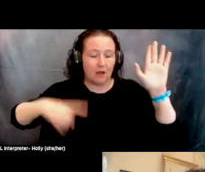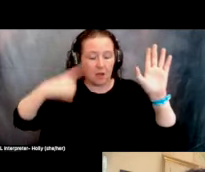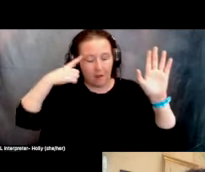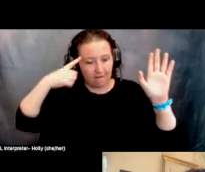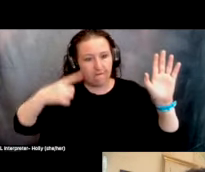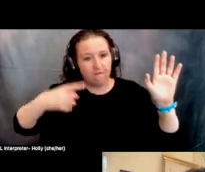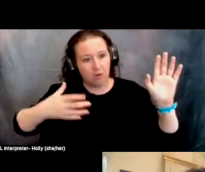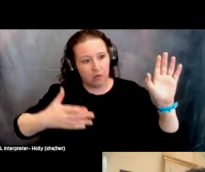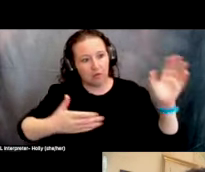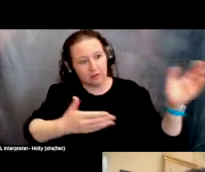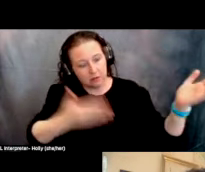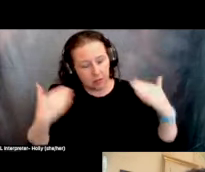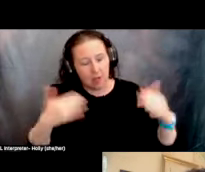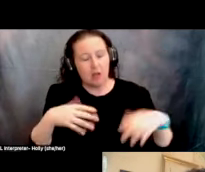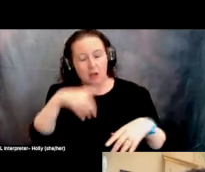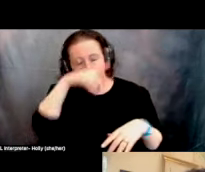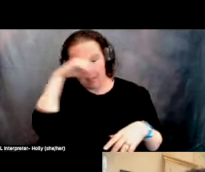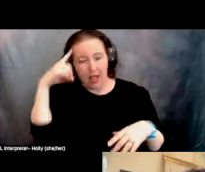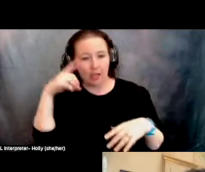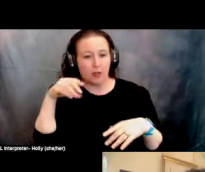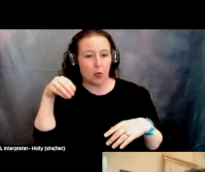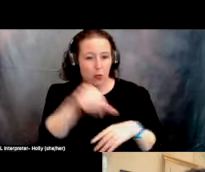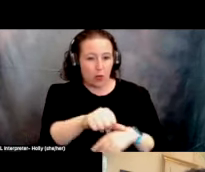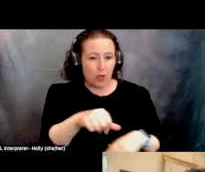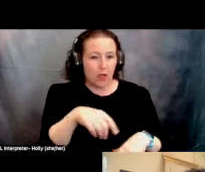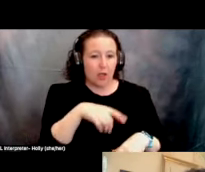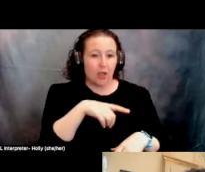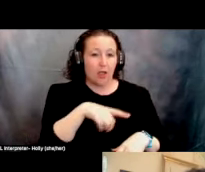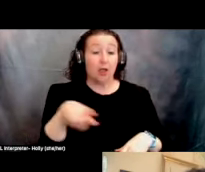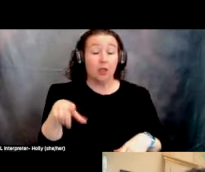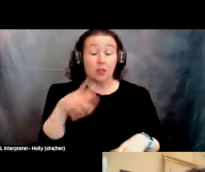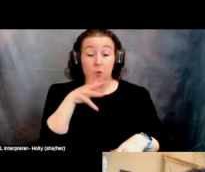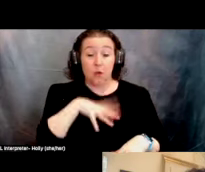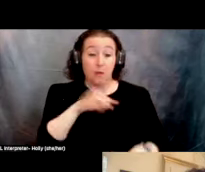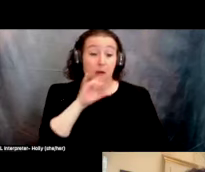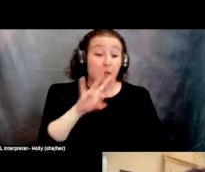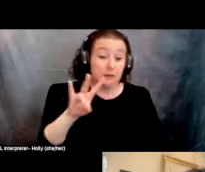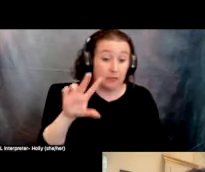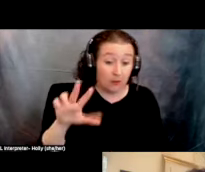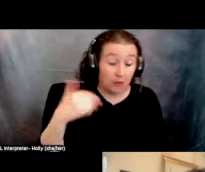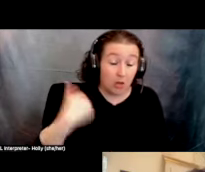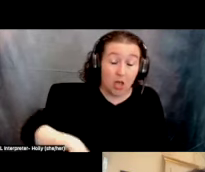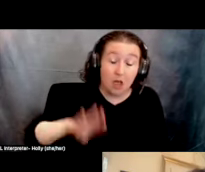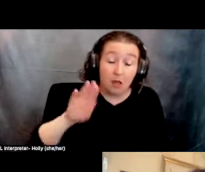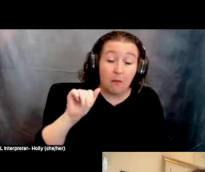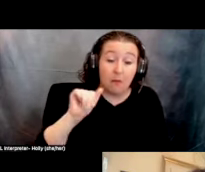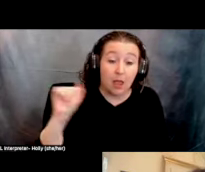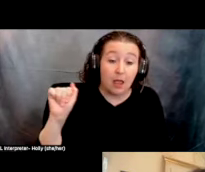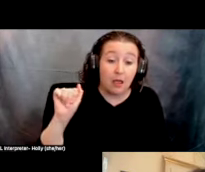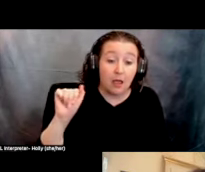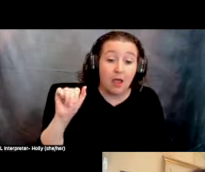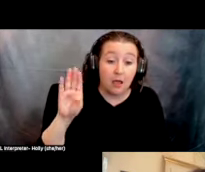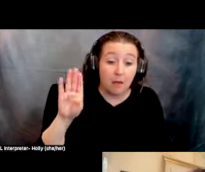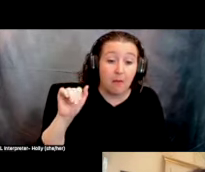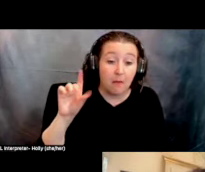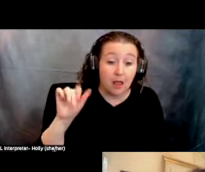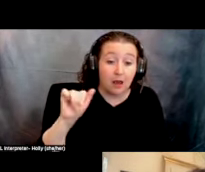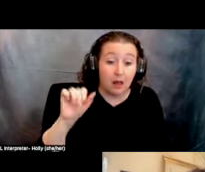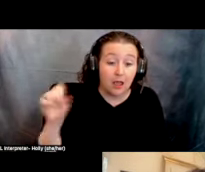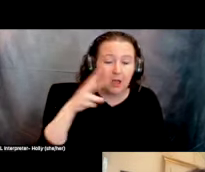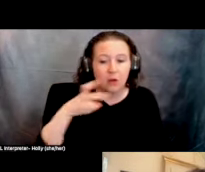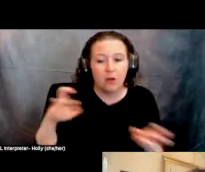the history of Japanese Americans. She is 73 and a badass, y'all. But I'll put a link in the chat to her testimony that